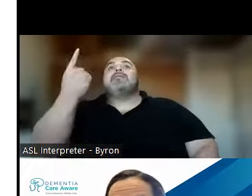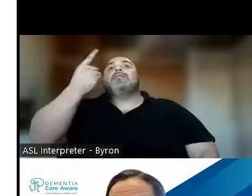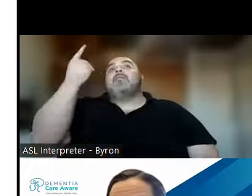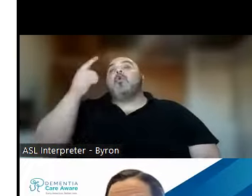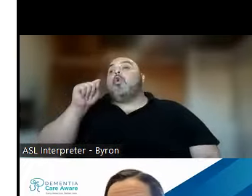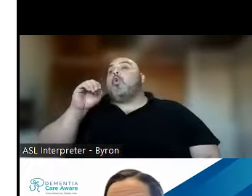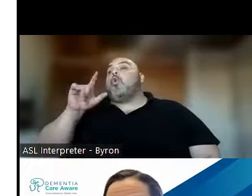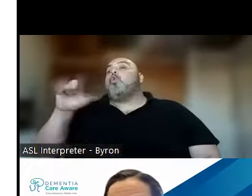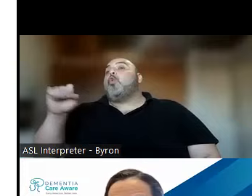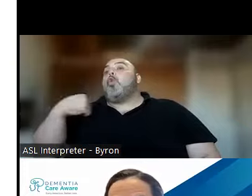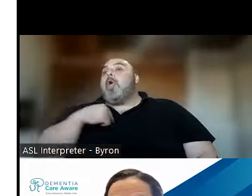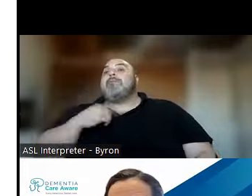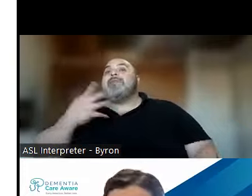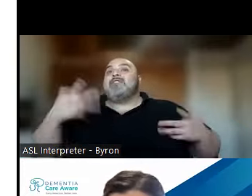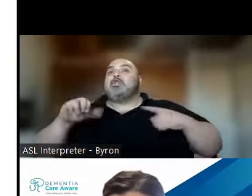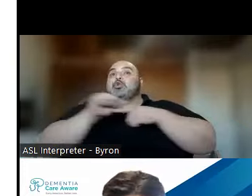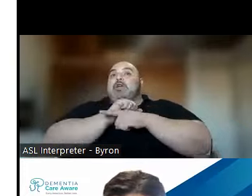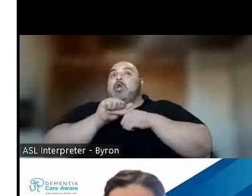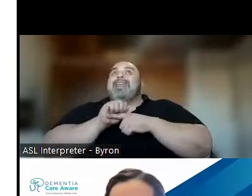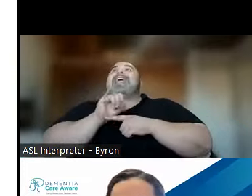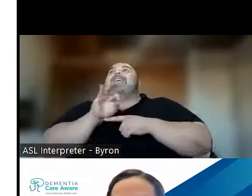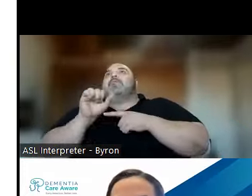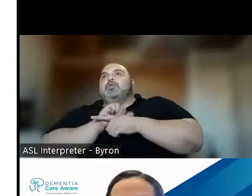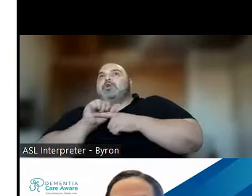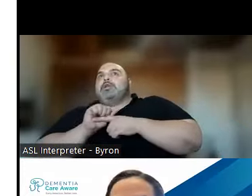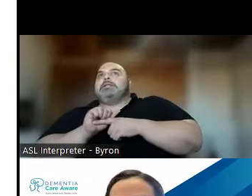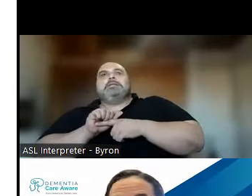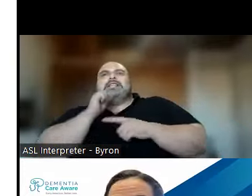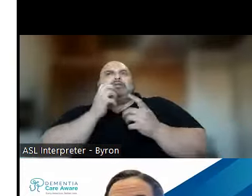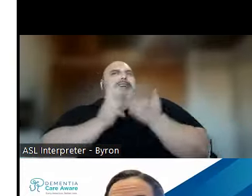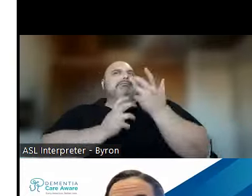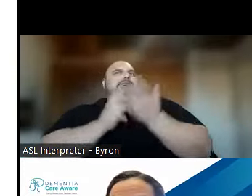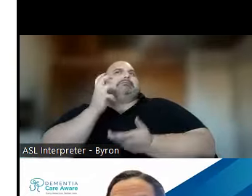tools that we've been trained on, if we have, are pretty